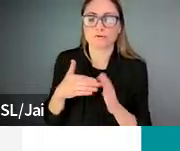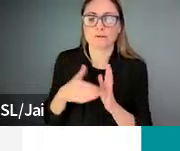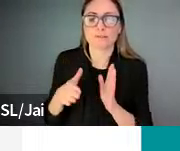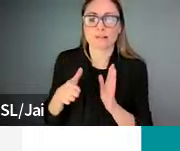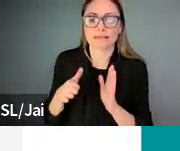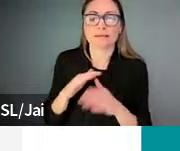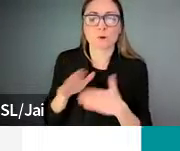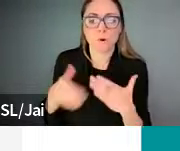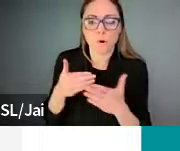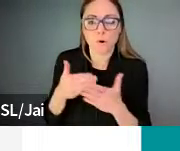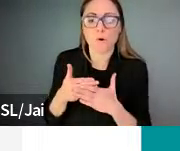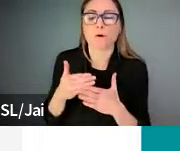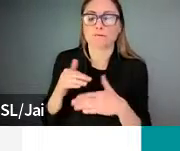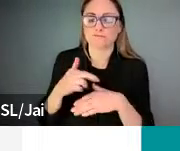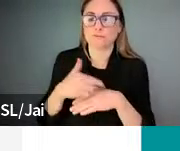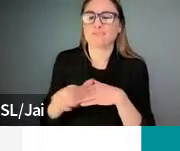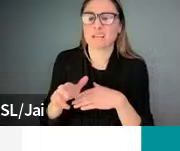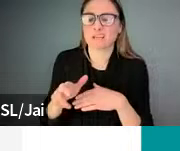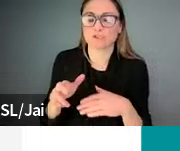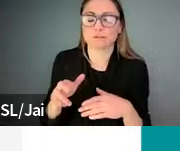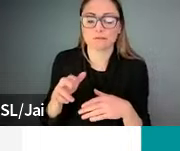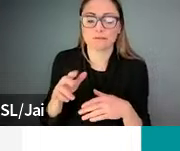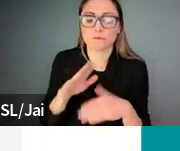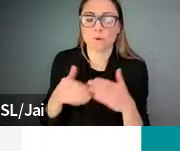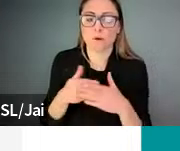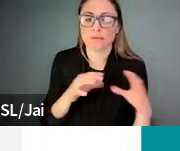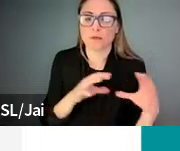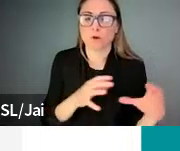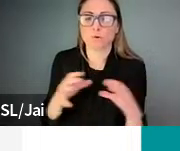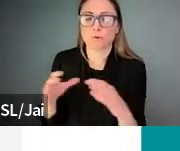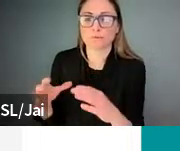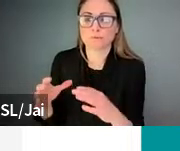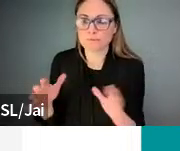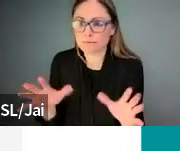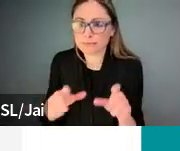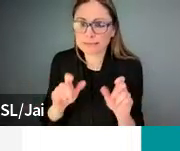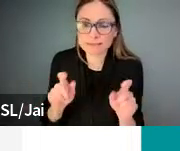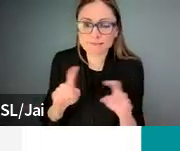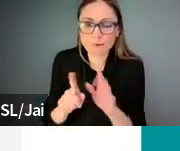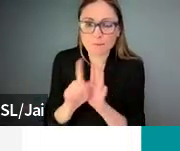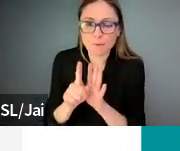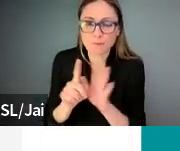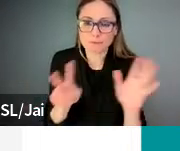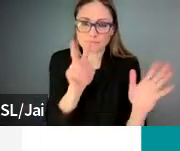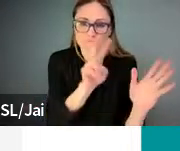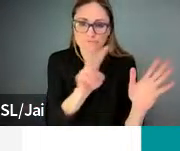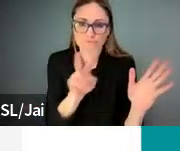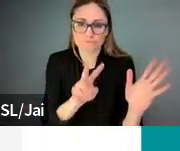groups accordingly. I'll give you just a moment to look at that.